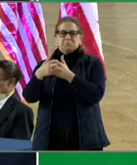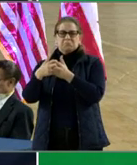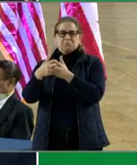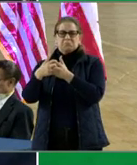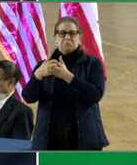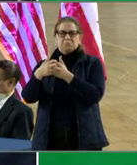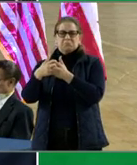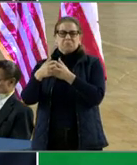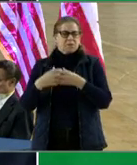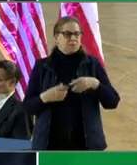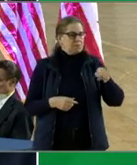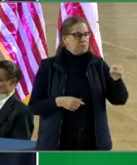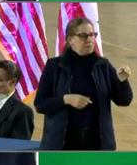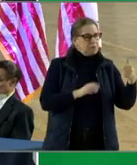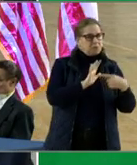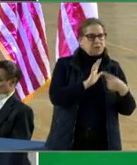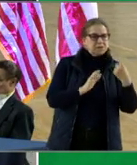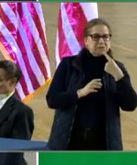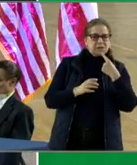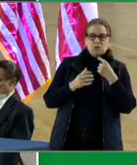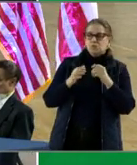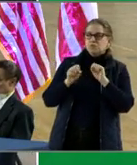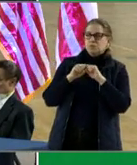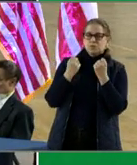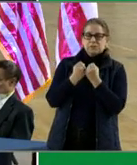that other states that had looked at the